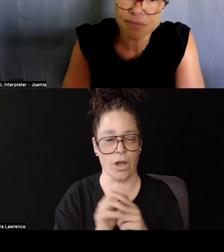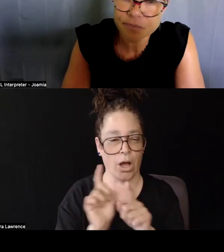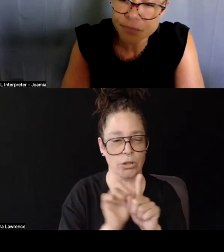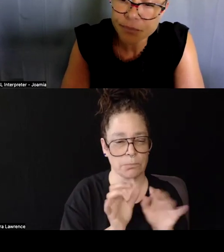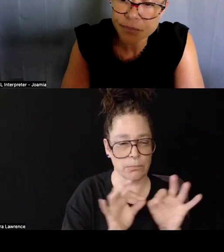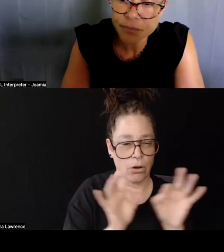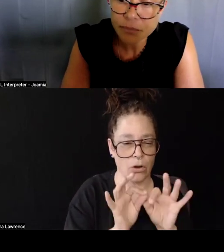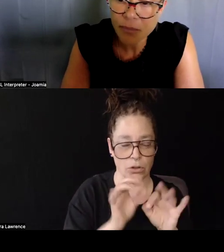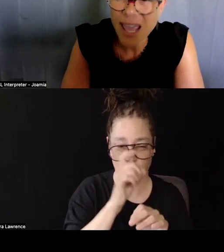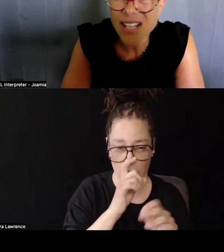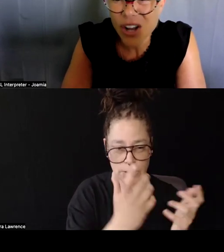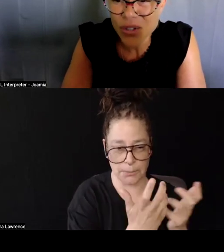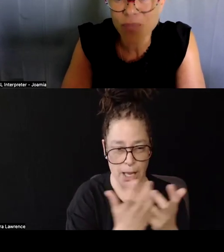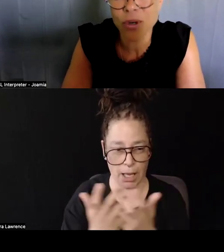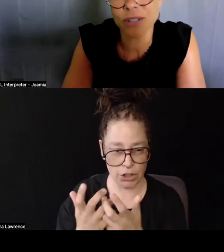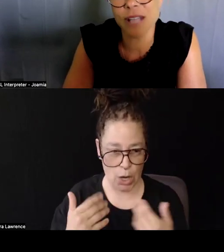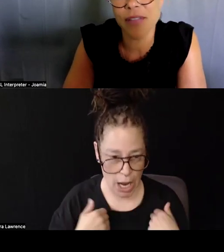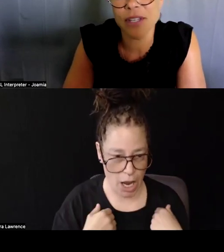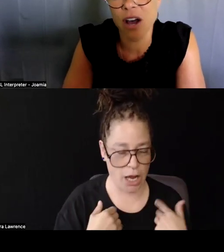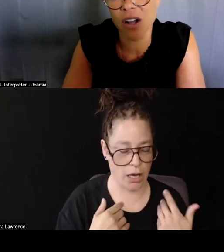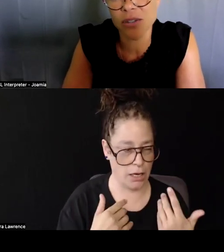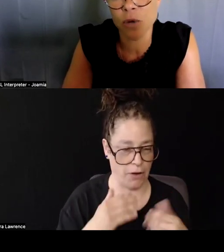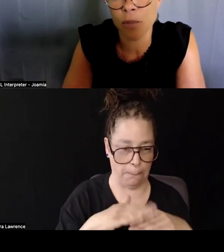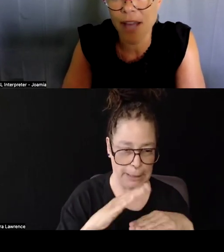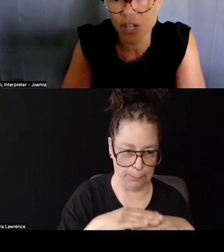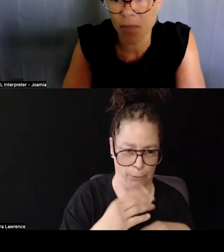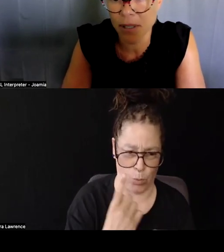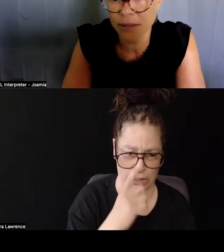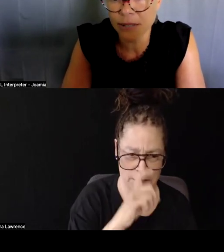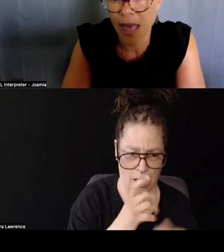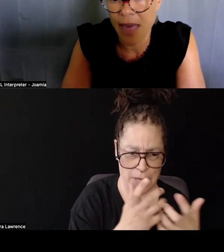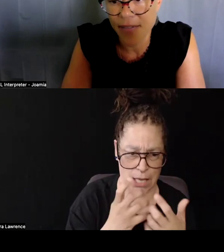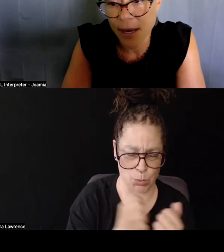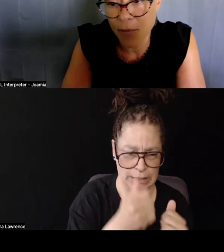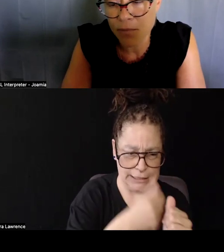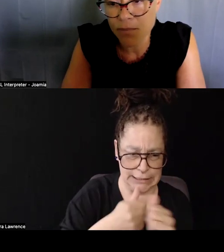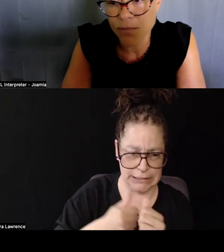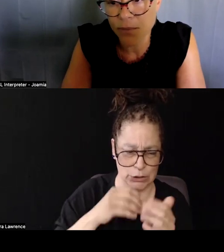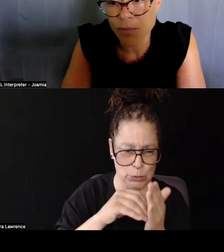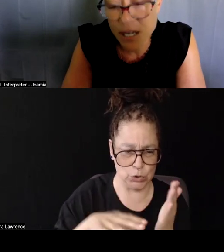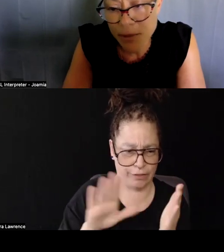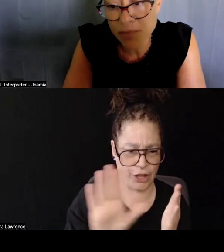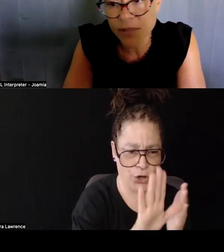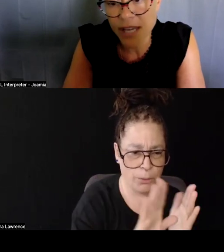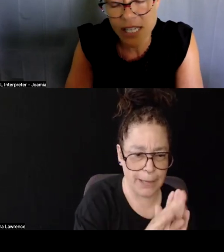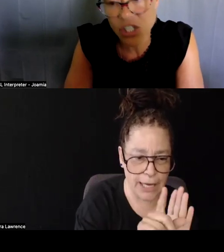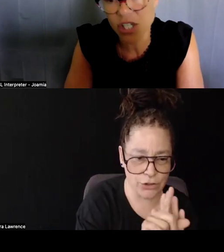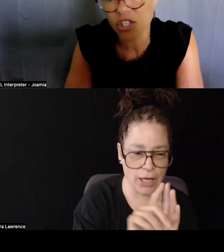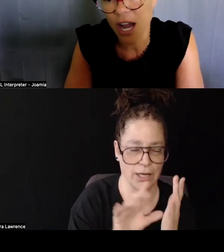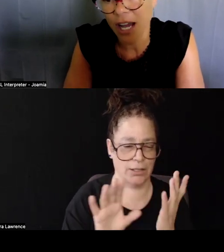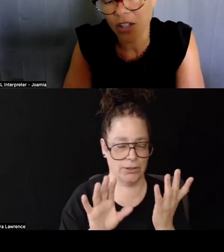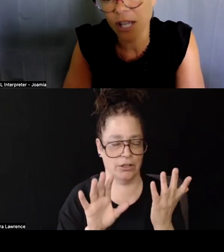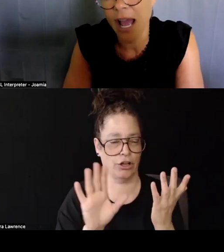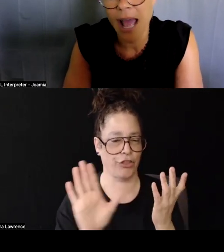represented. And it's also important that the dolls will match up, and that at a minimum that